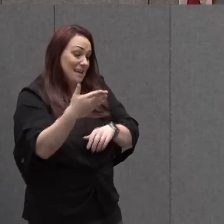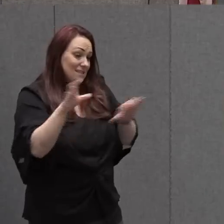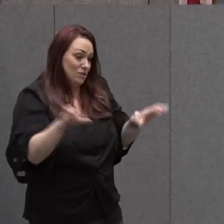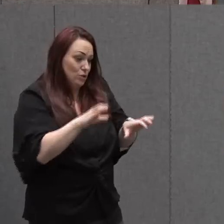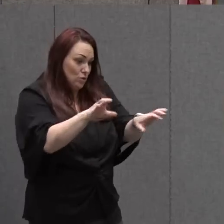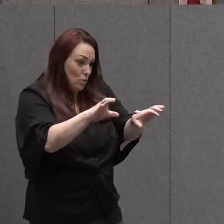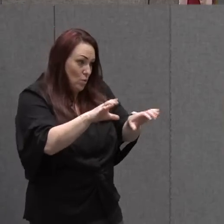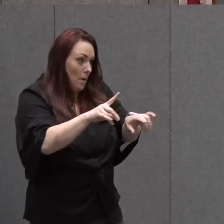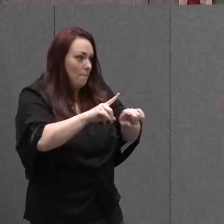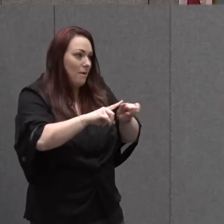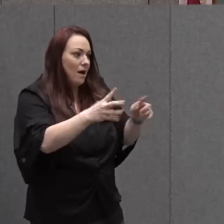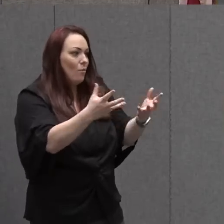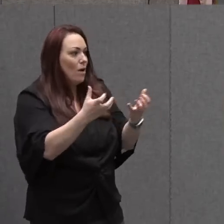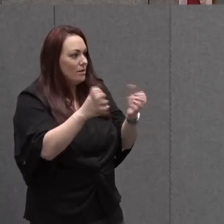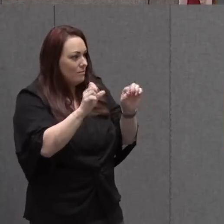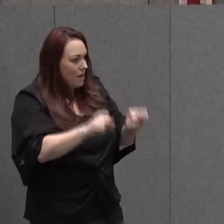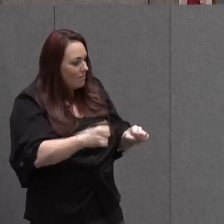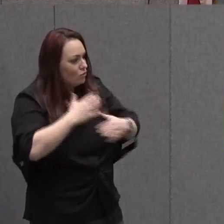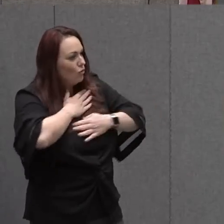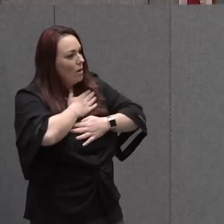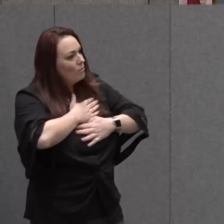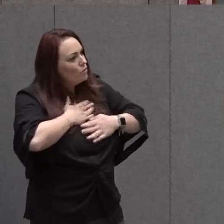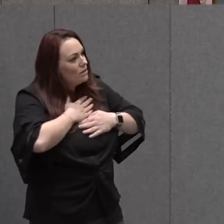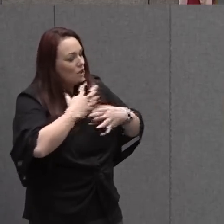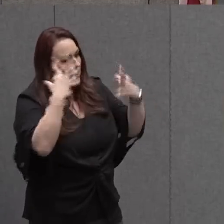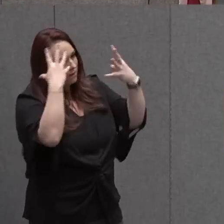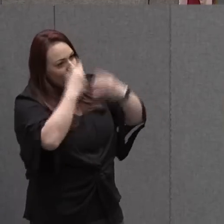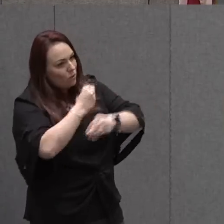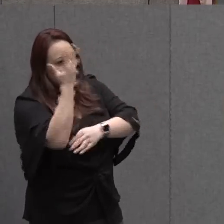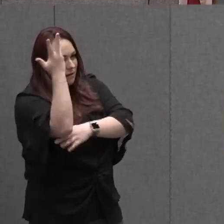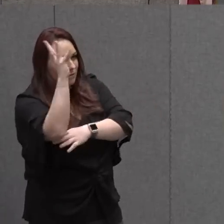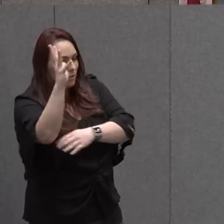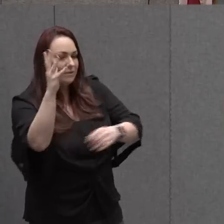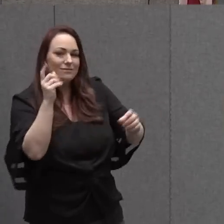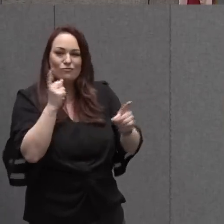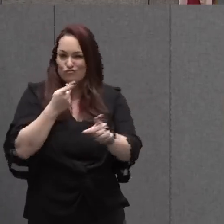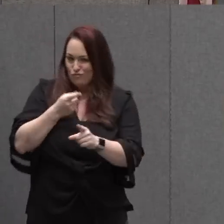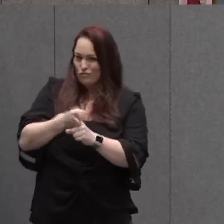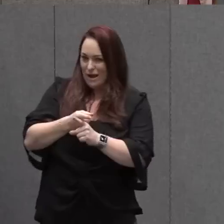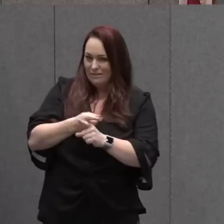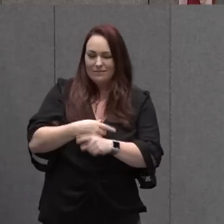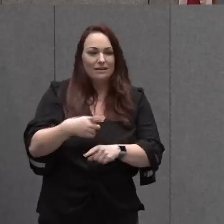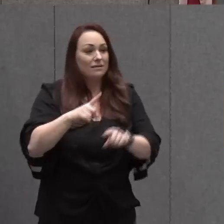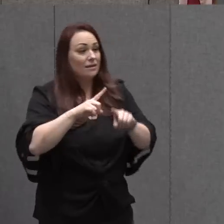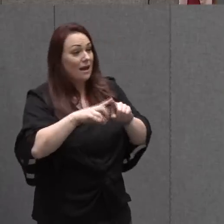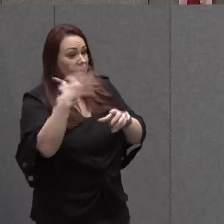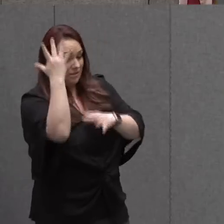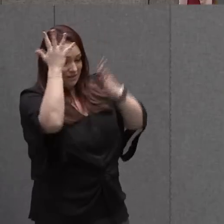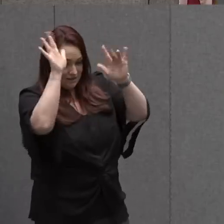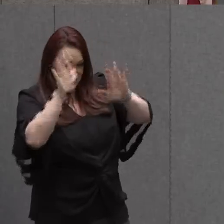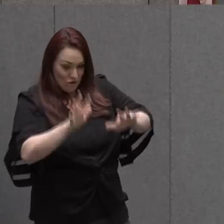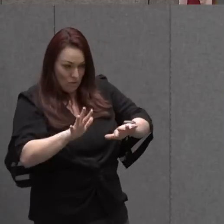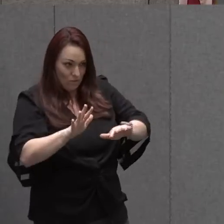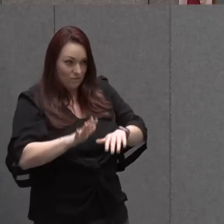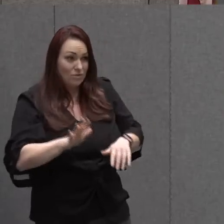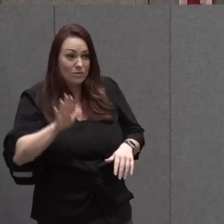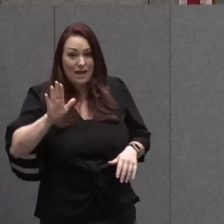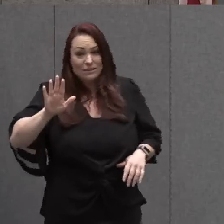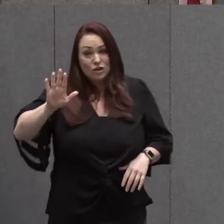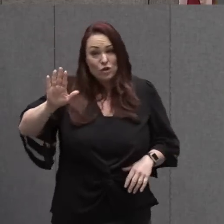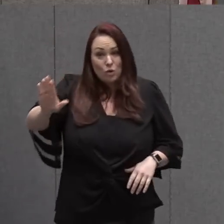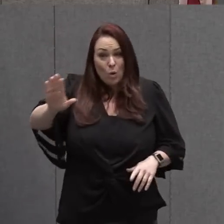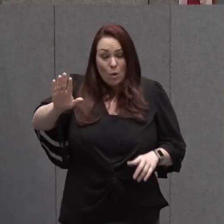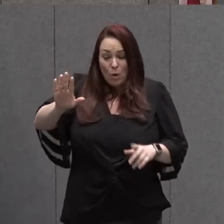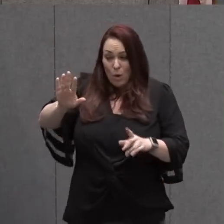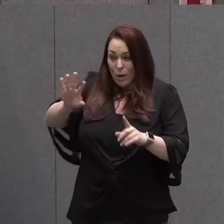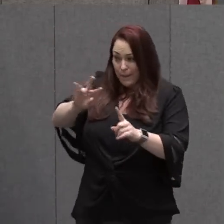to appreciate the beauty of the woods. Correct. And the snow. So that's your take on